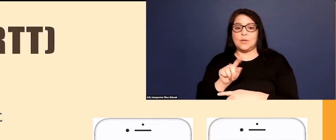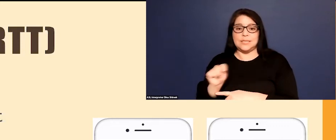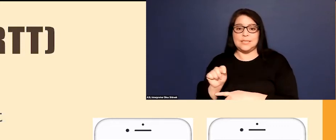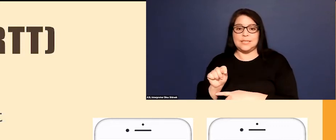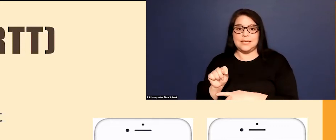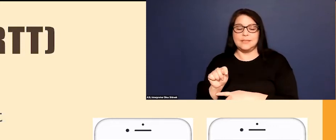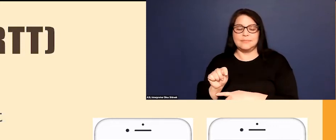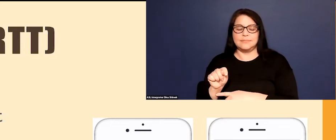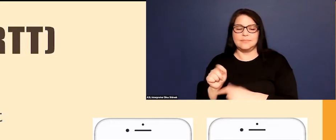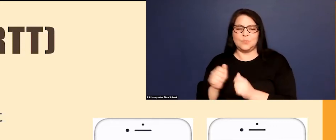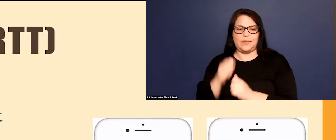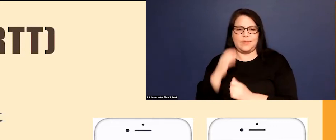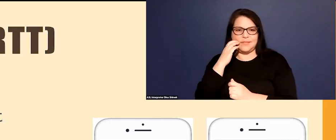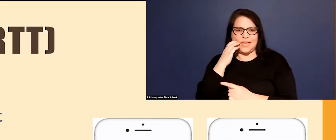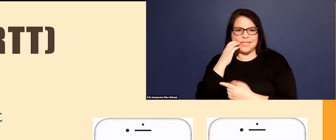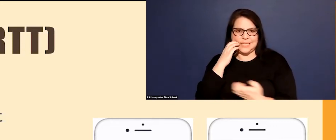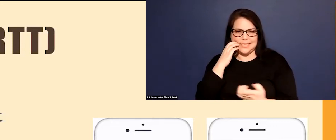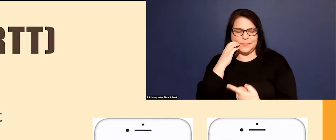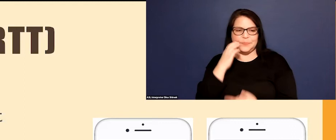their devices.